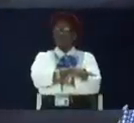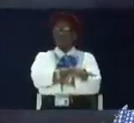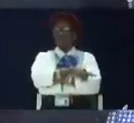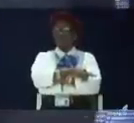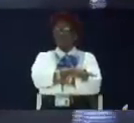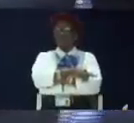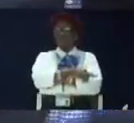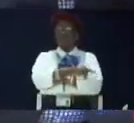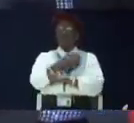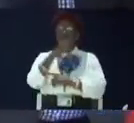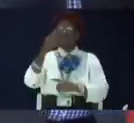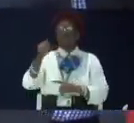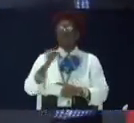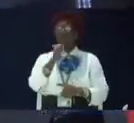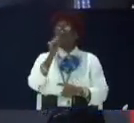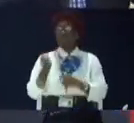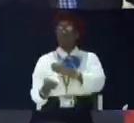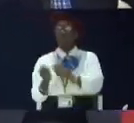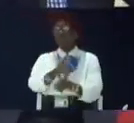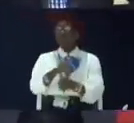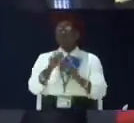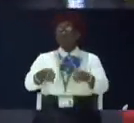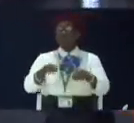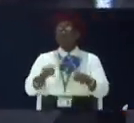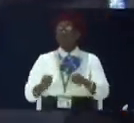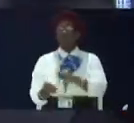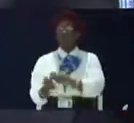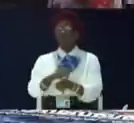the Unchangeable Changer.